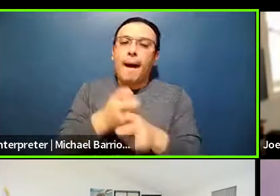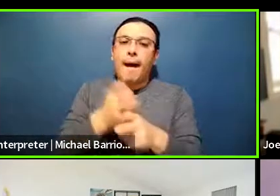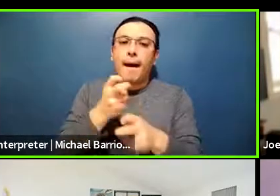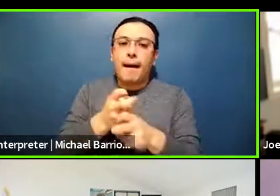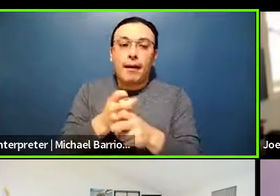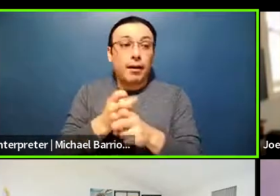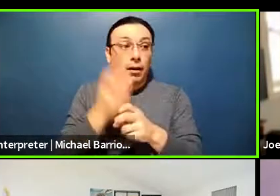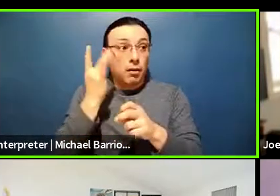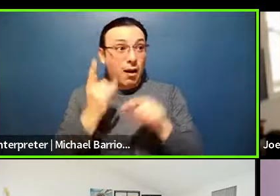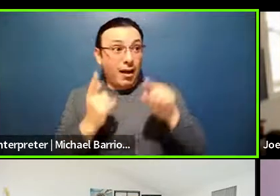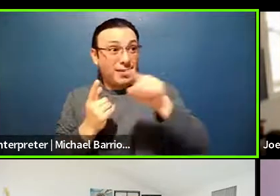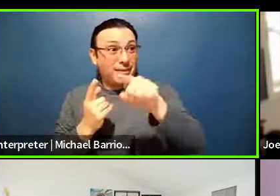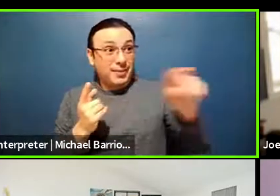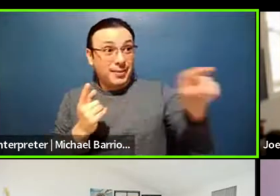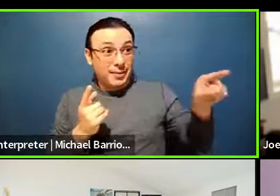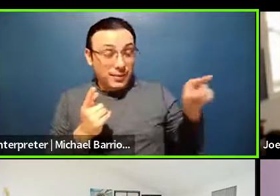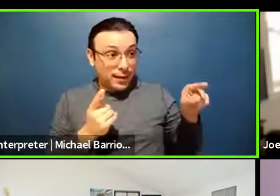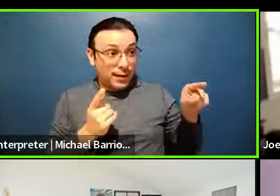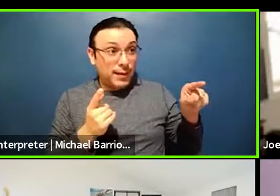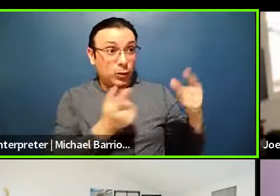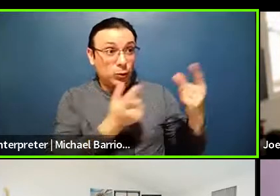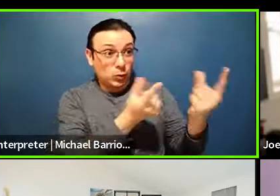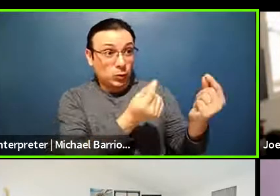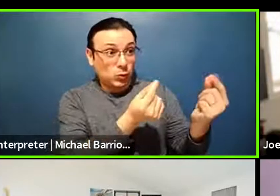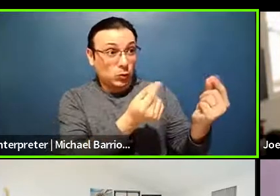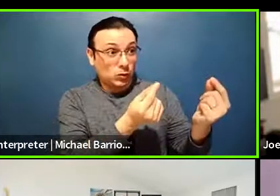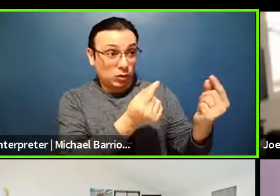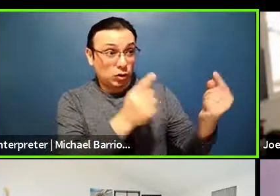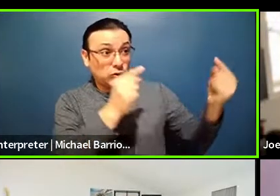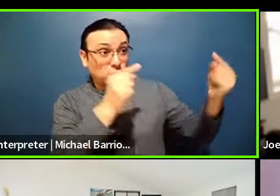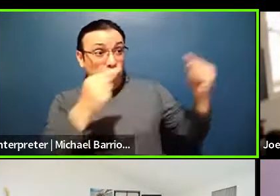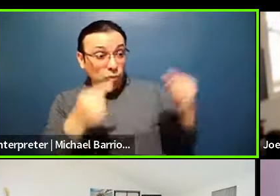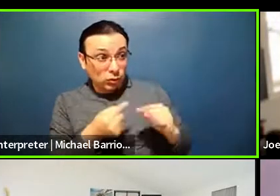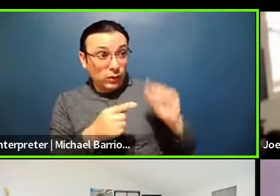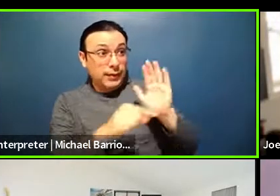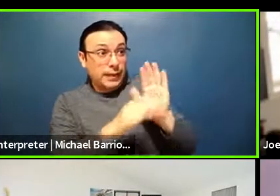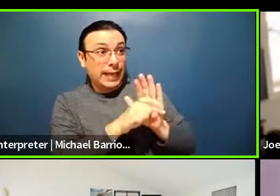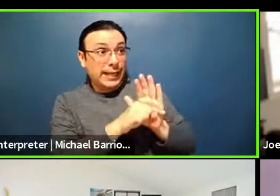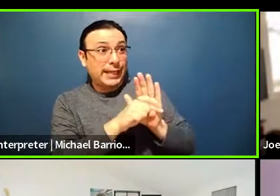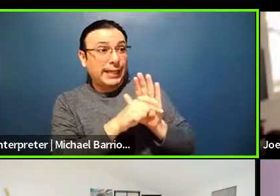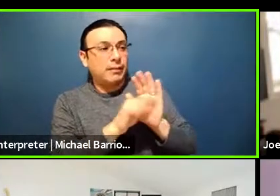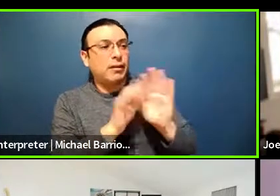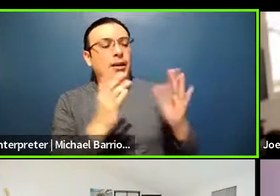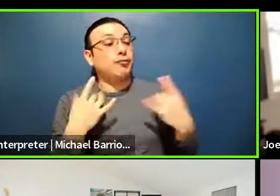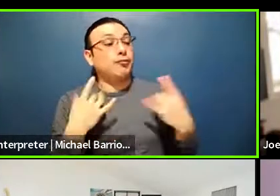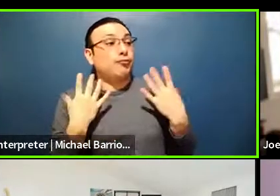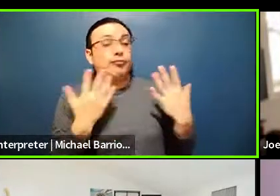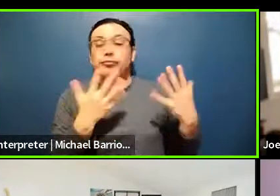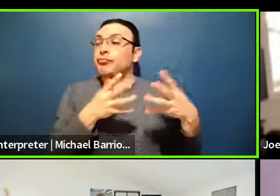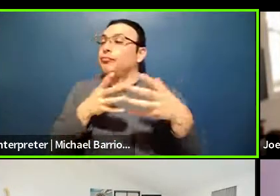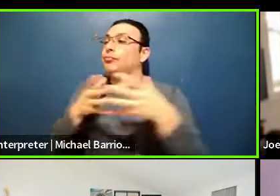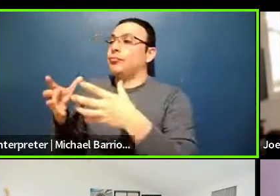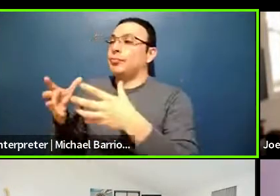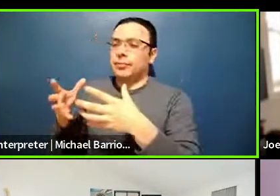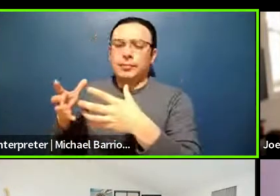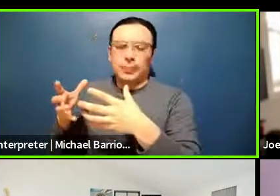to be clear to people that you think what they're advocating for is harmful. But it's also okay, I think,